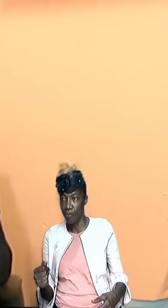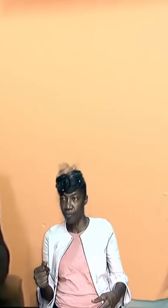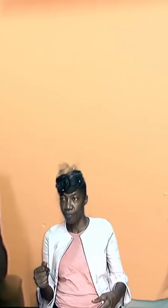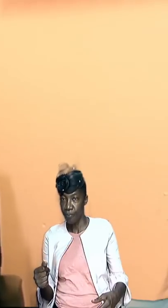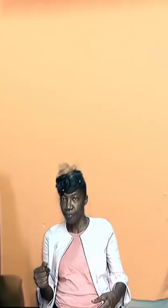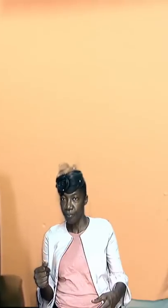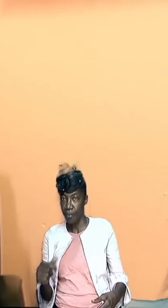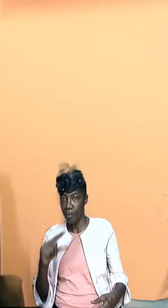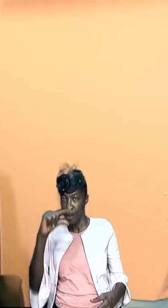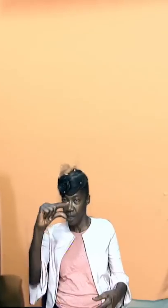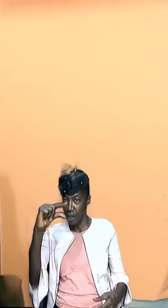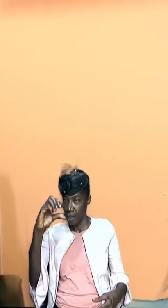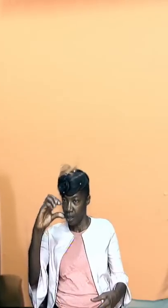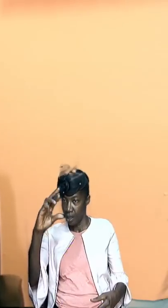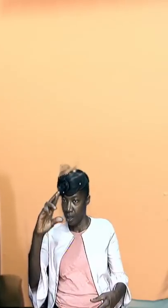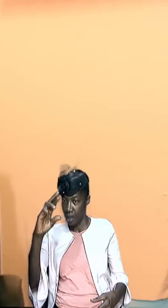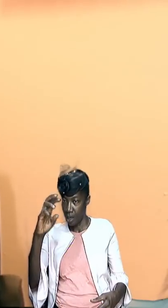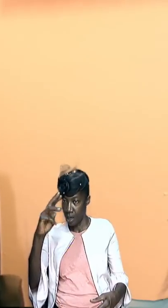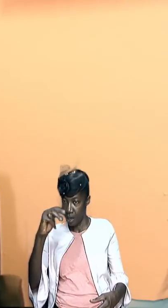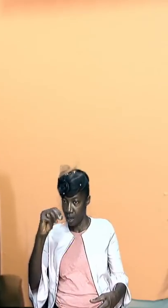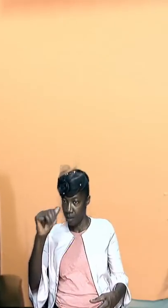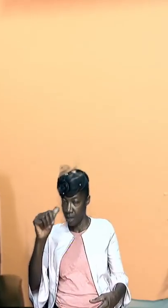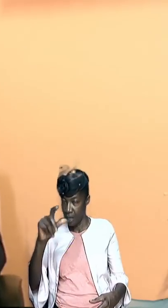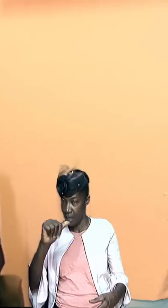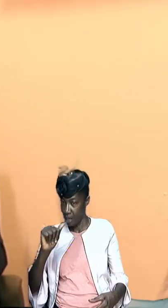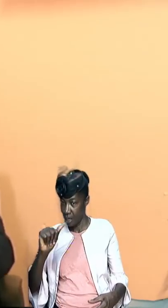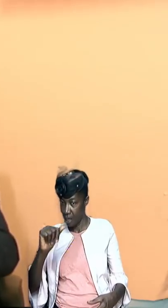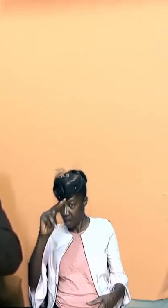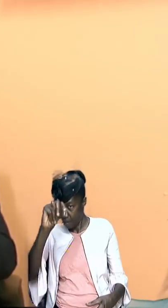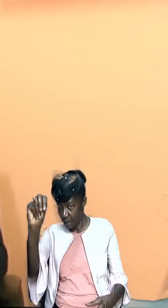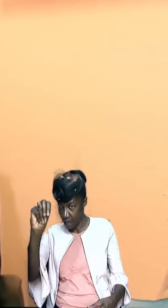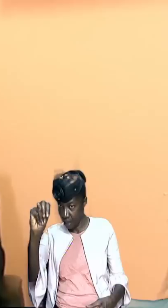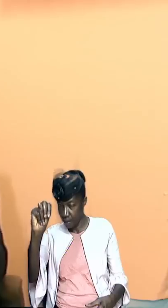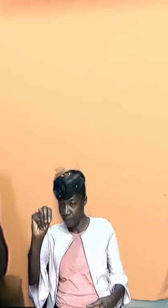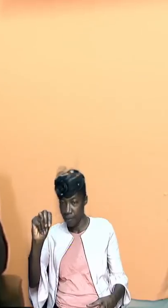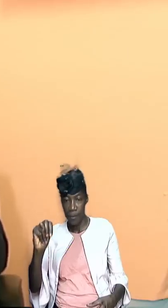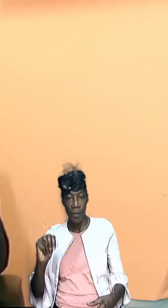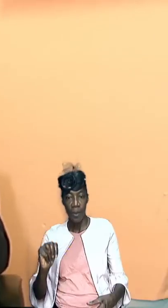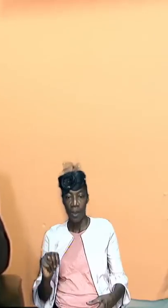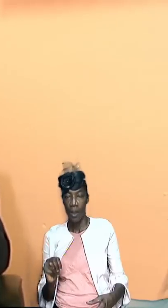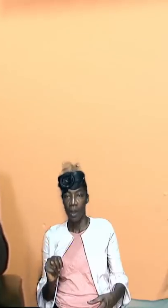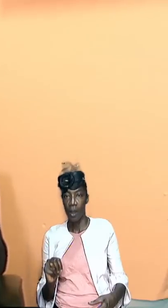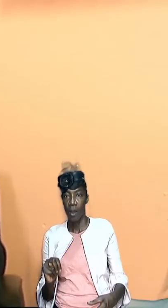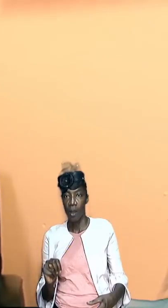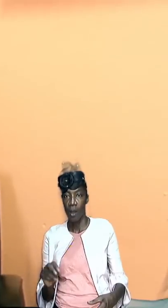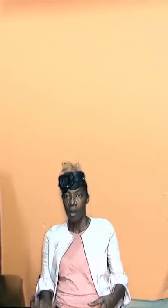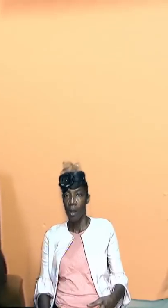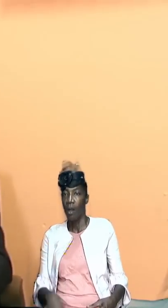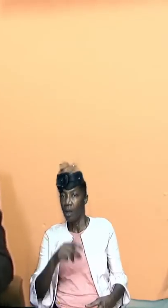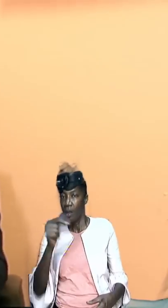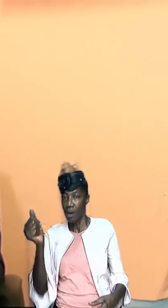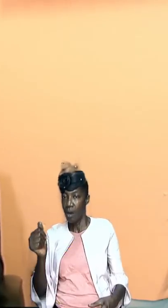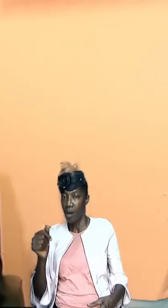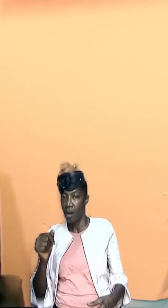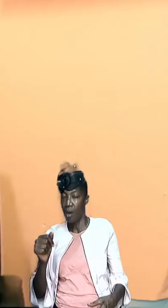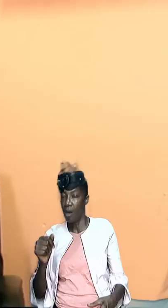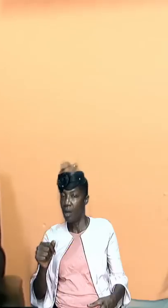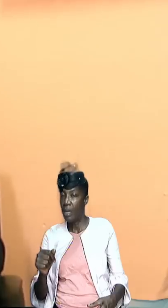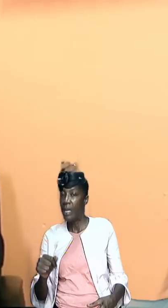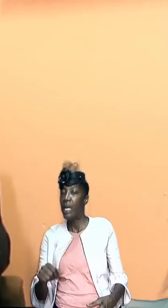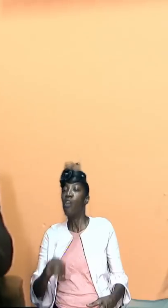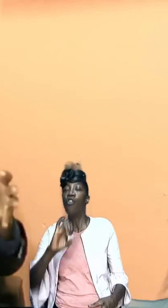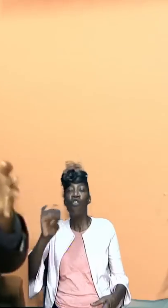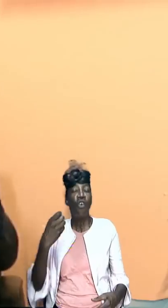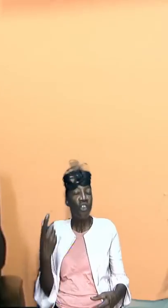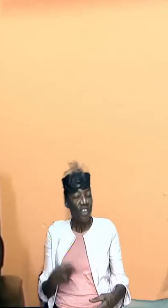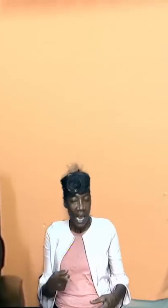dominant genes, you mate the male and the female and they mate, the offspring is going to be just like a German shepherd. So